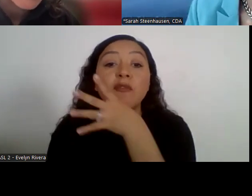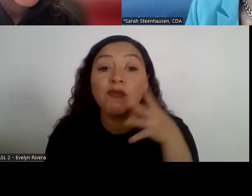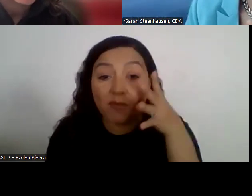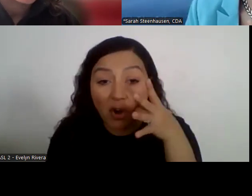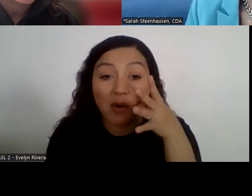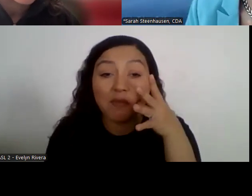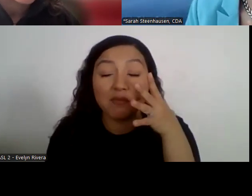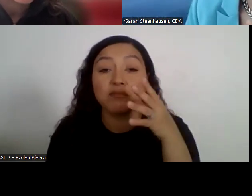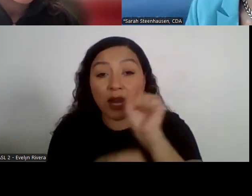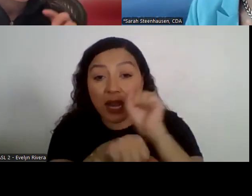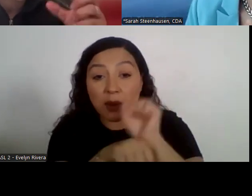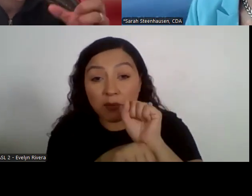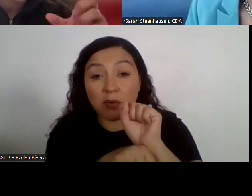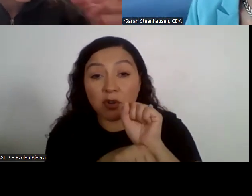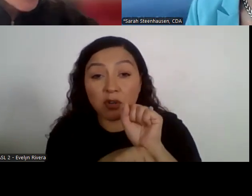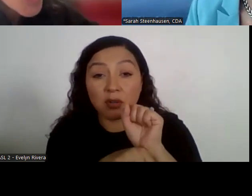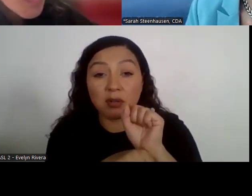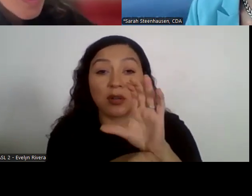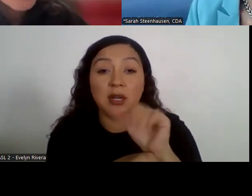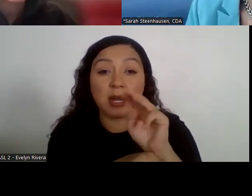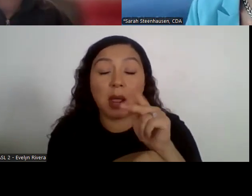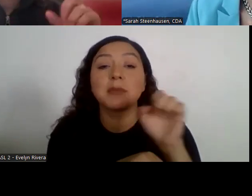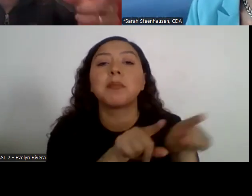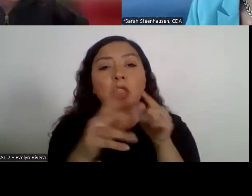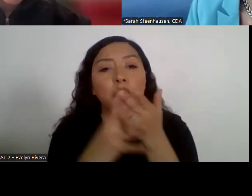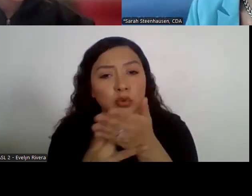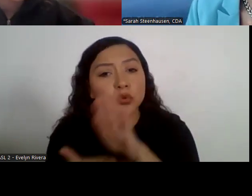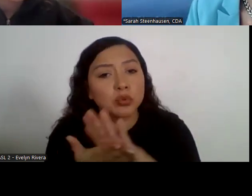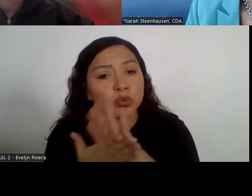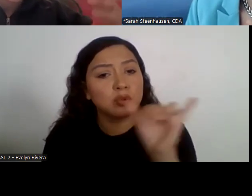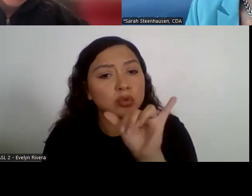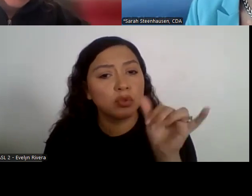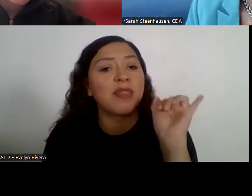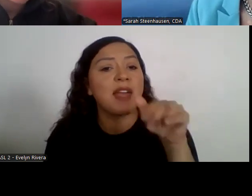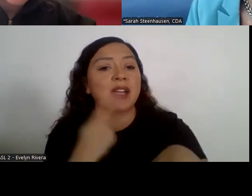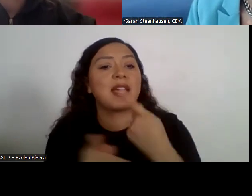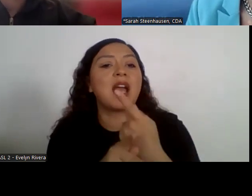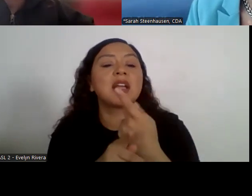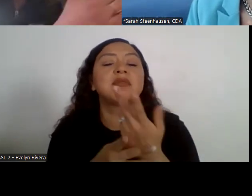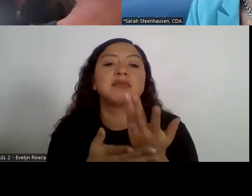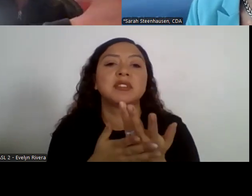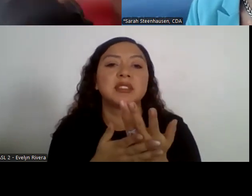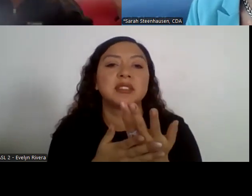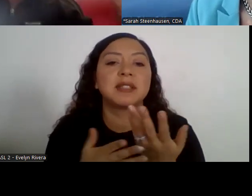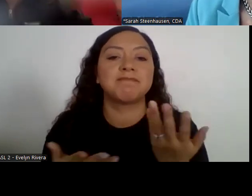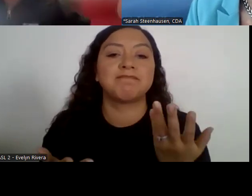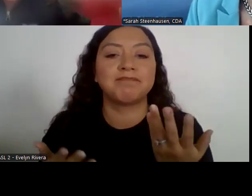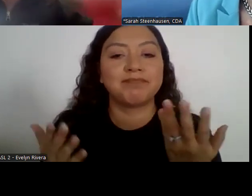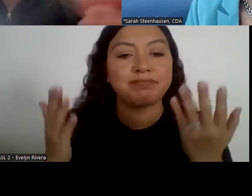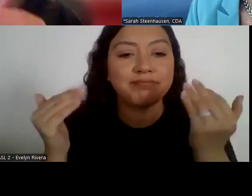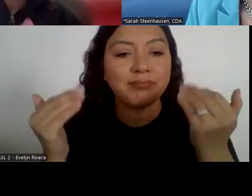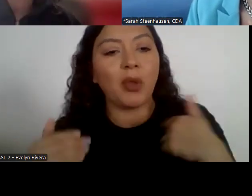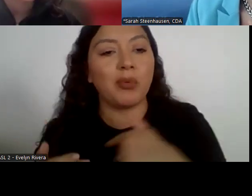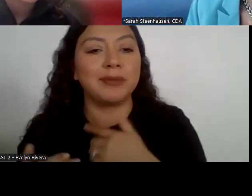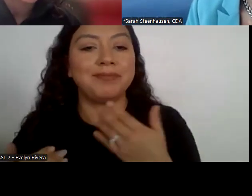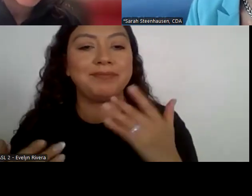camps, but often we'll connect, for example, through schools. And so is that kind of the opportunity to connect to kind of that generation that then kind of connects